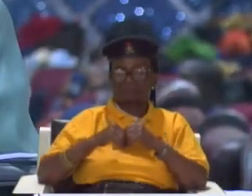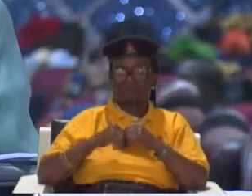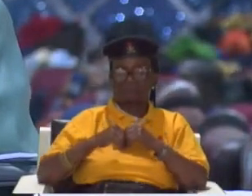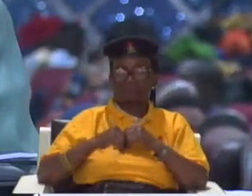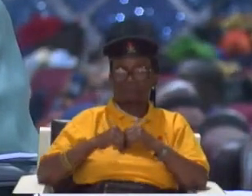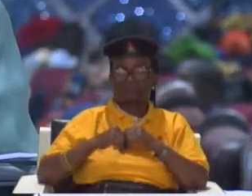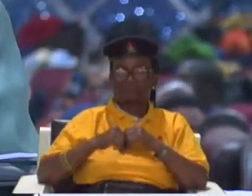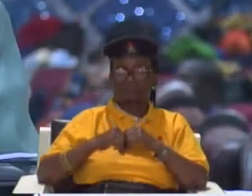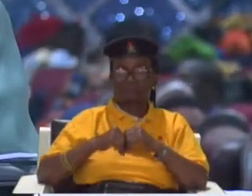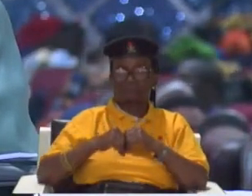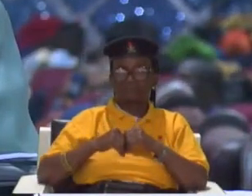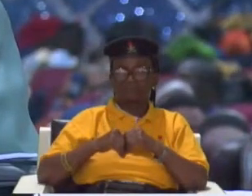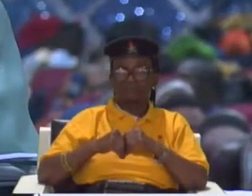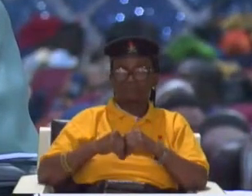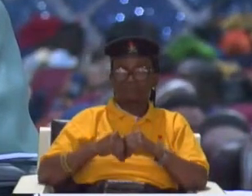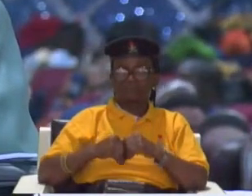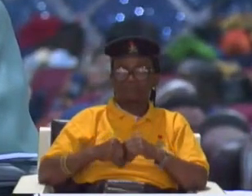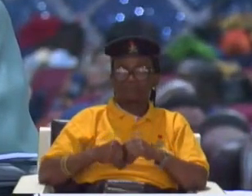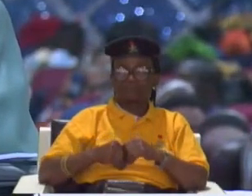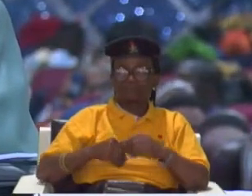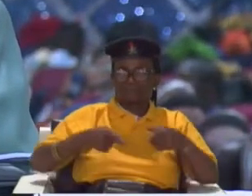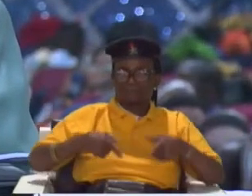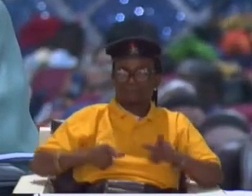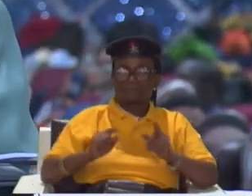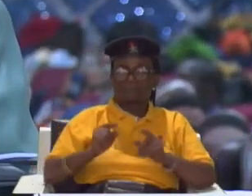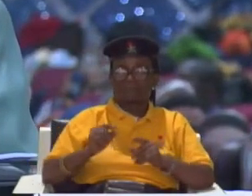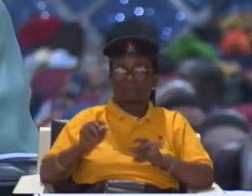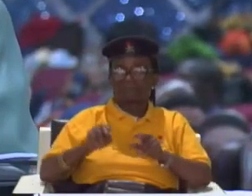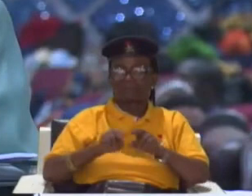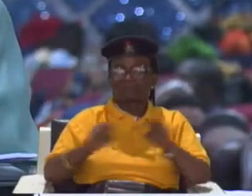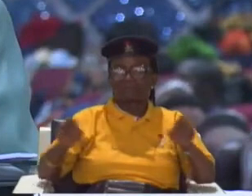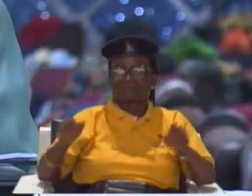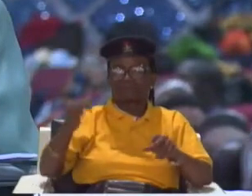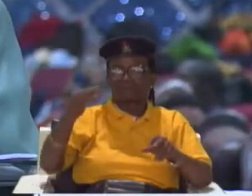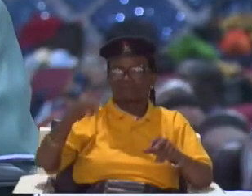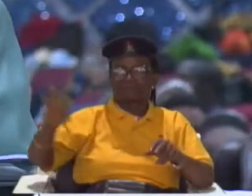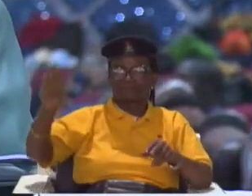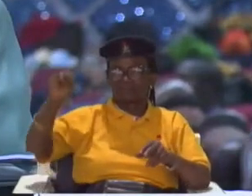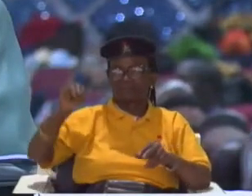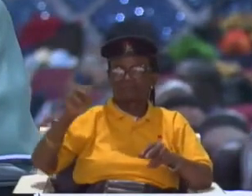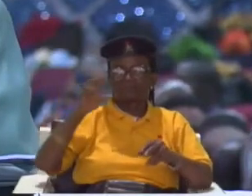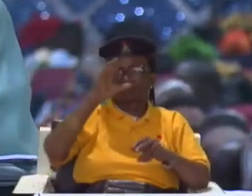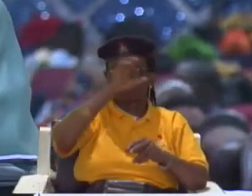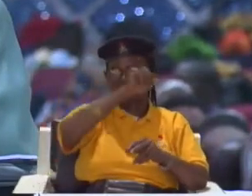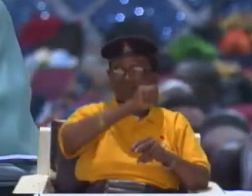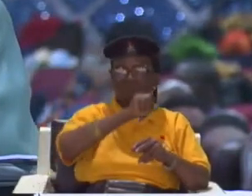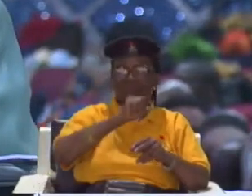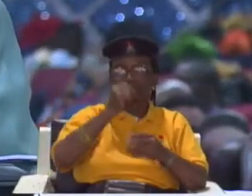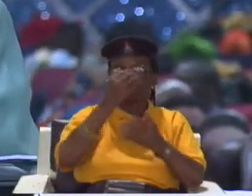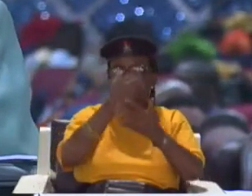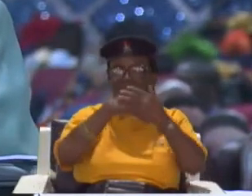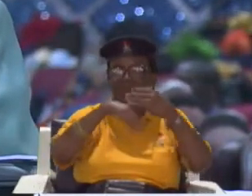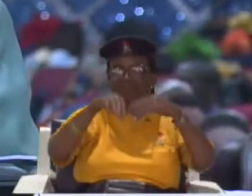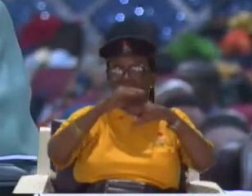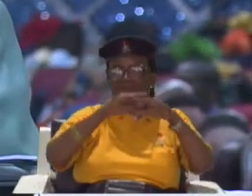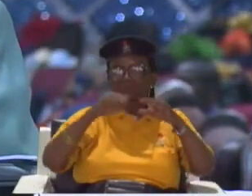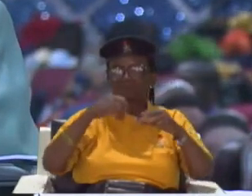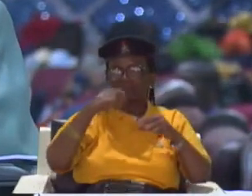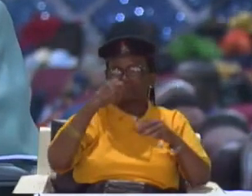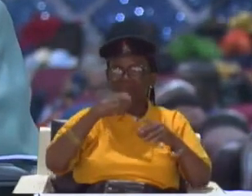Let none of them miss heaven. Ki eni keni ninu wan ko ma se padanu ijoba orun. Speak to my